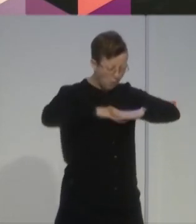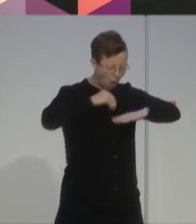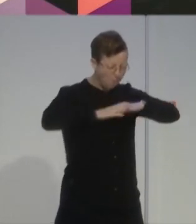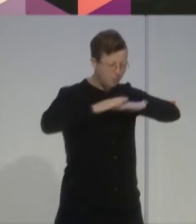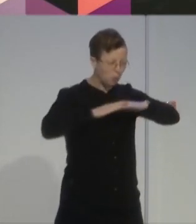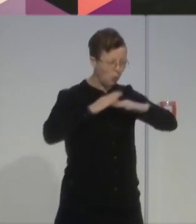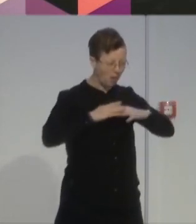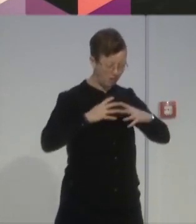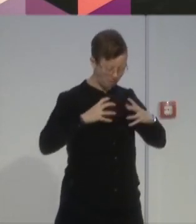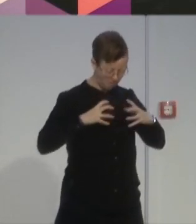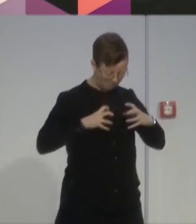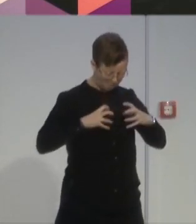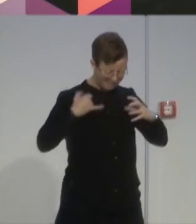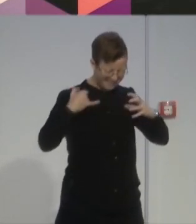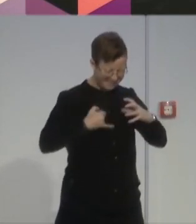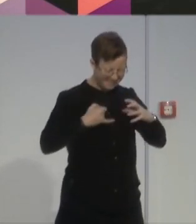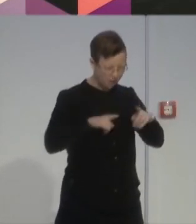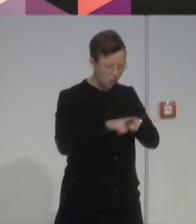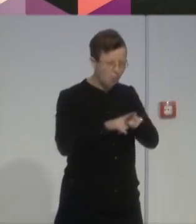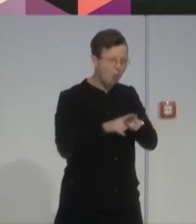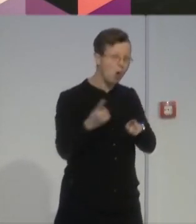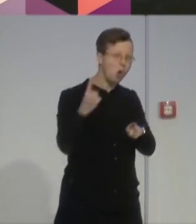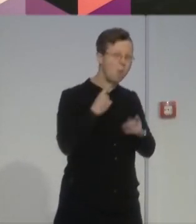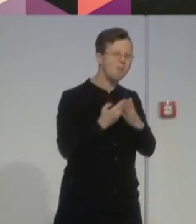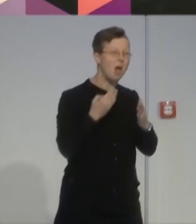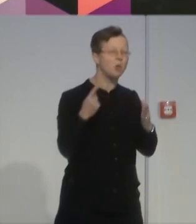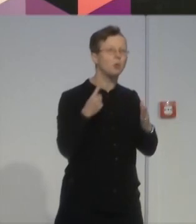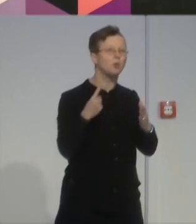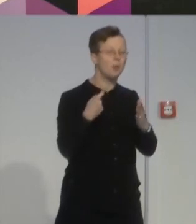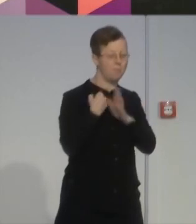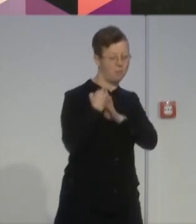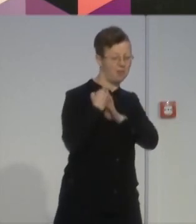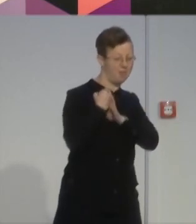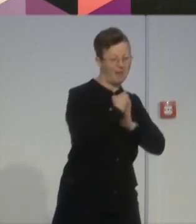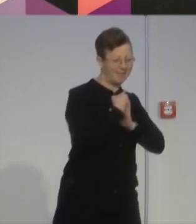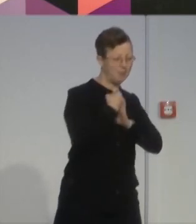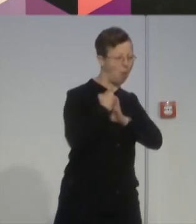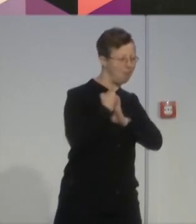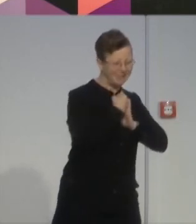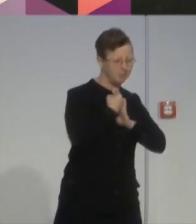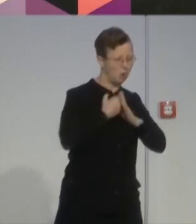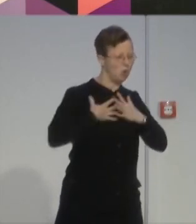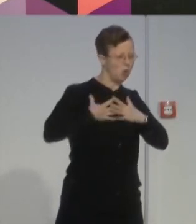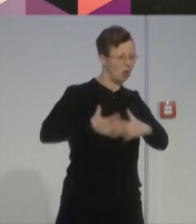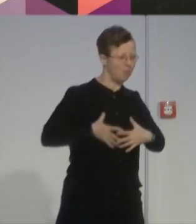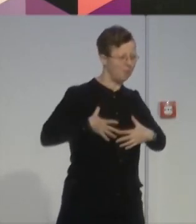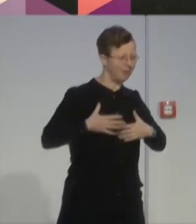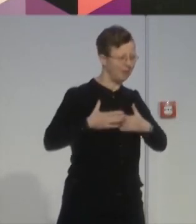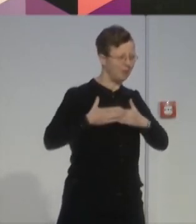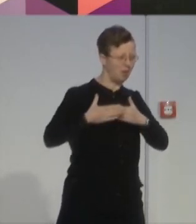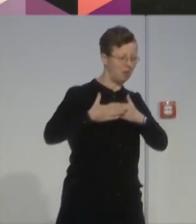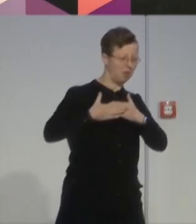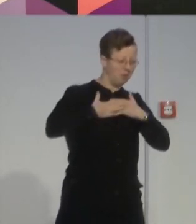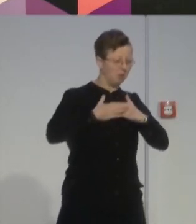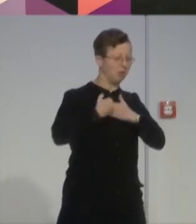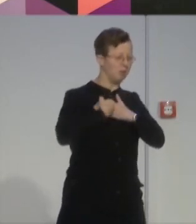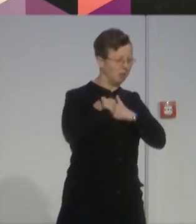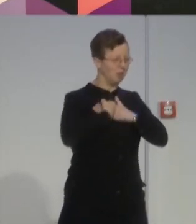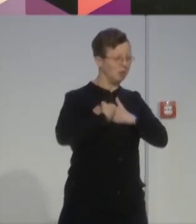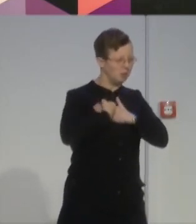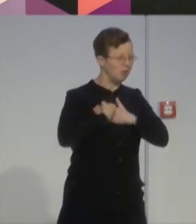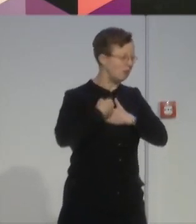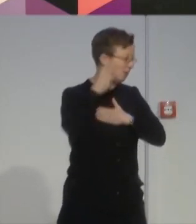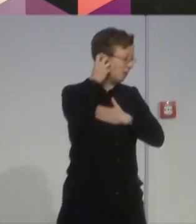inside, which comes from somebody exerting pressure on your body from the outside. It can be the